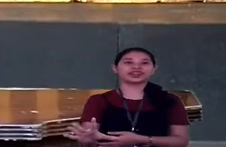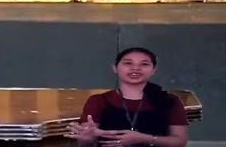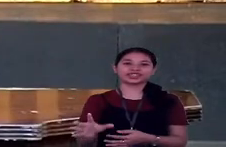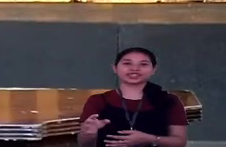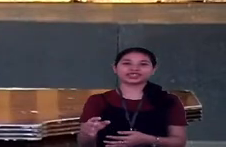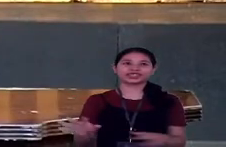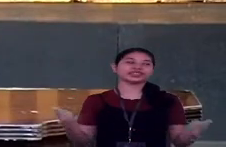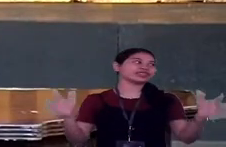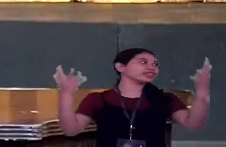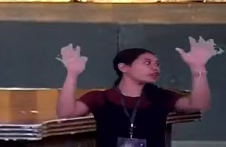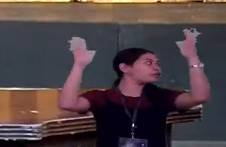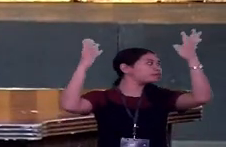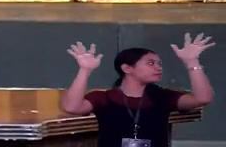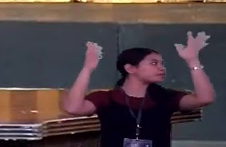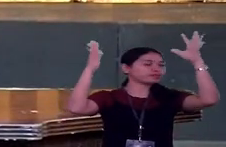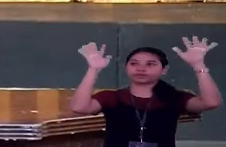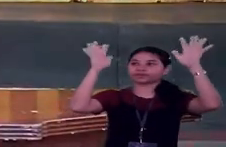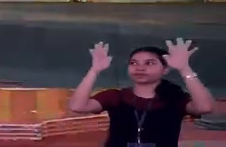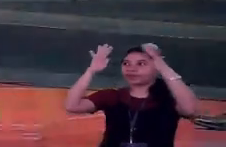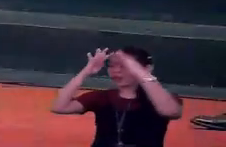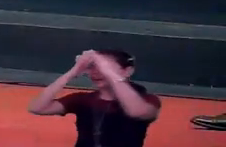with a big hand.